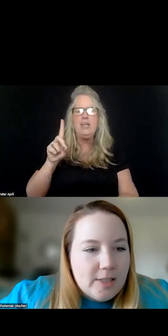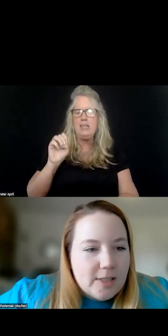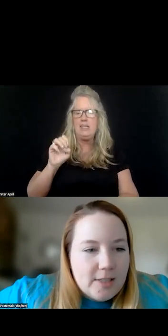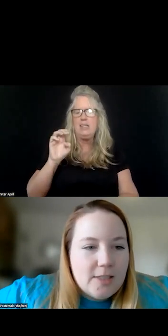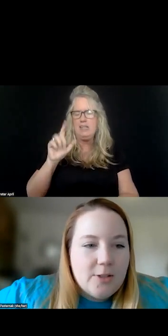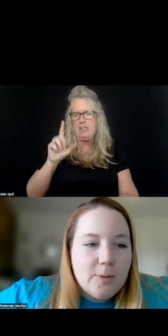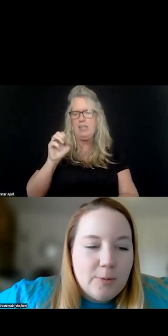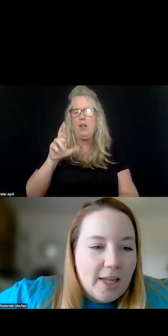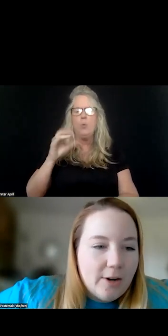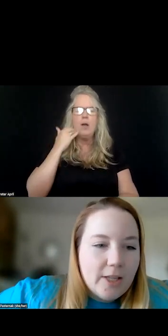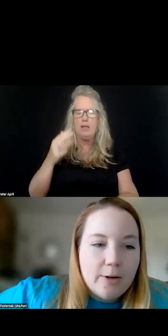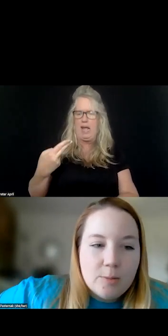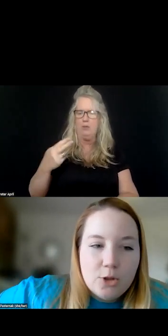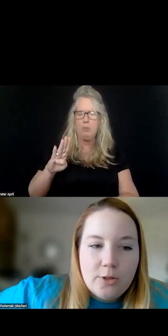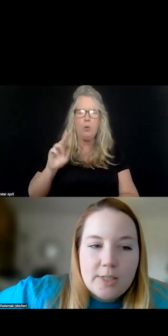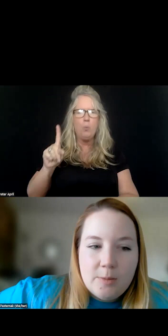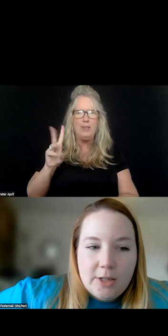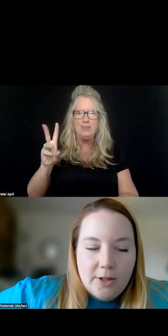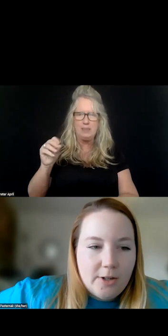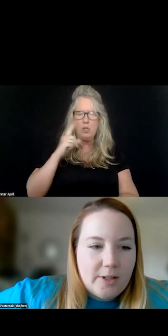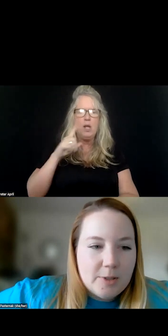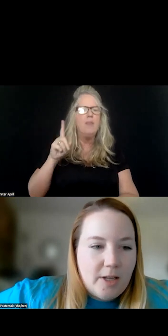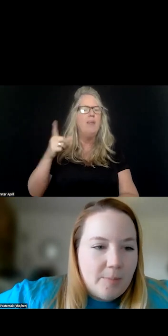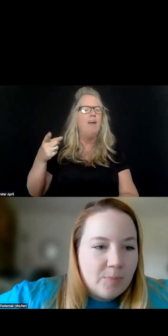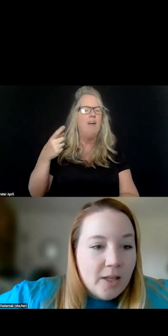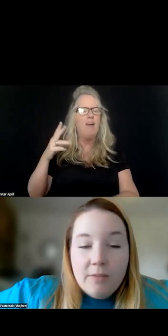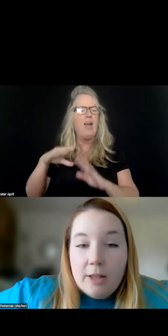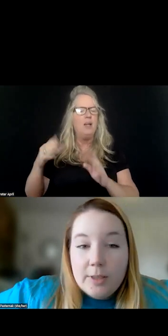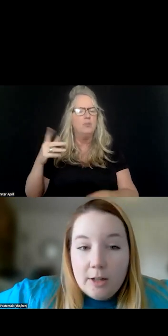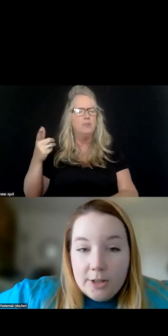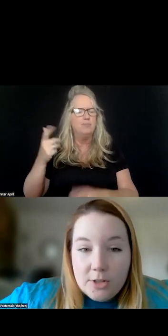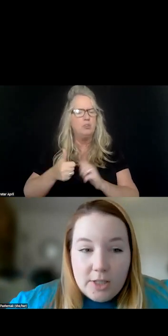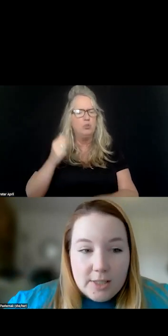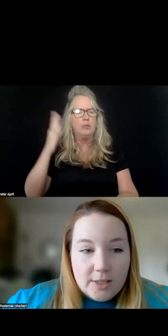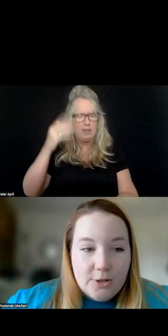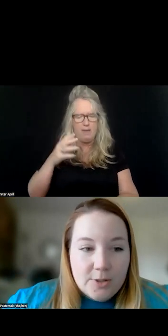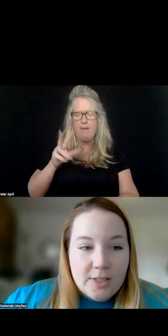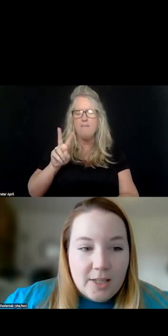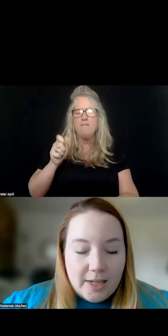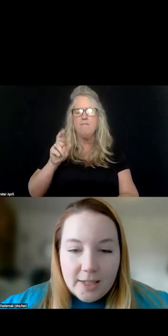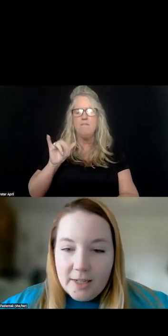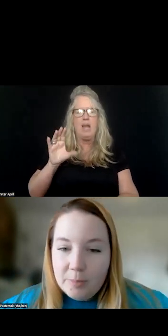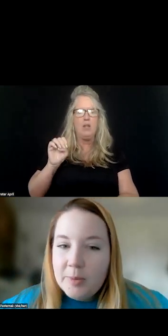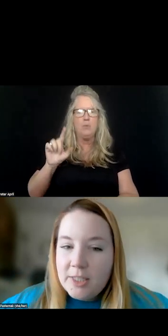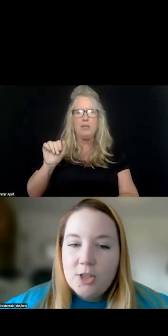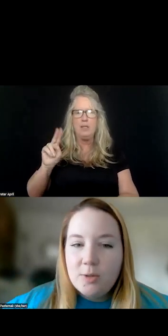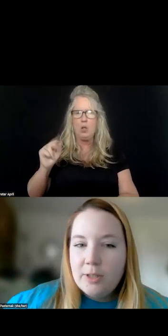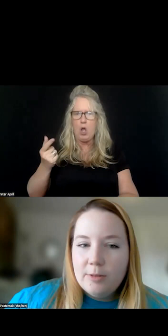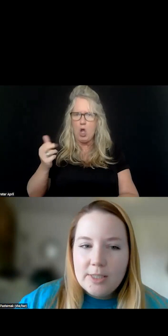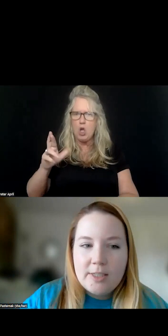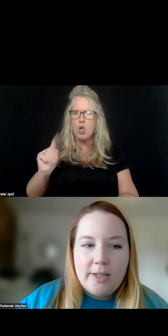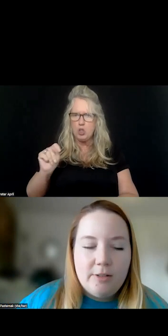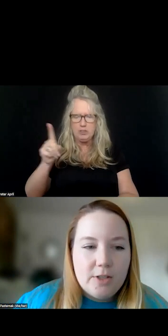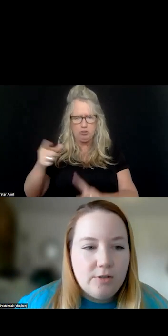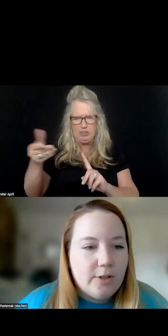Bill 160. So there, the House Majority Speaker, her name's Valerie Longhurst. She has introduced a 988 implementation bill,